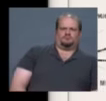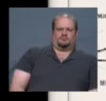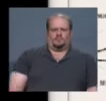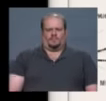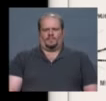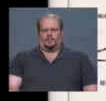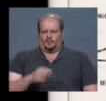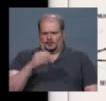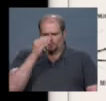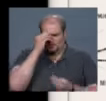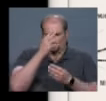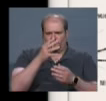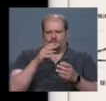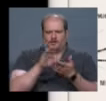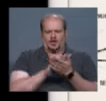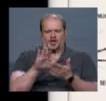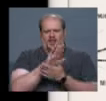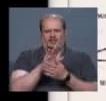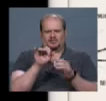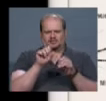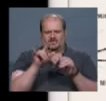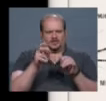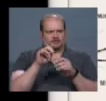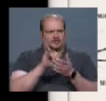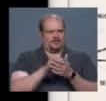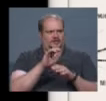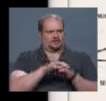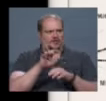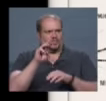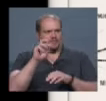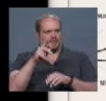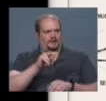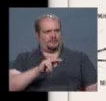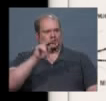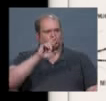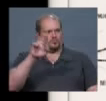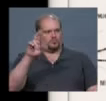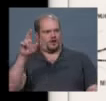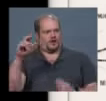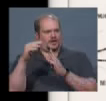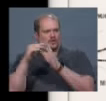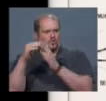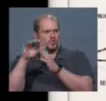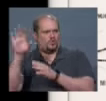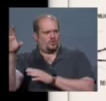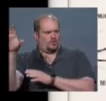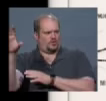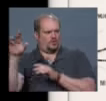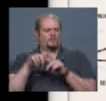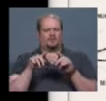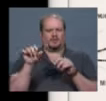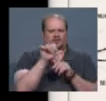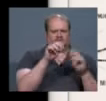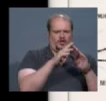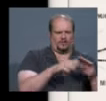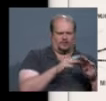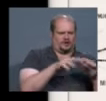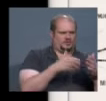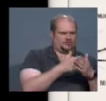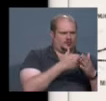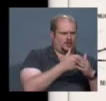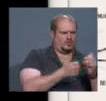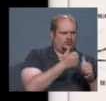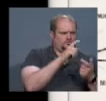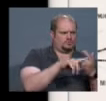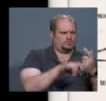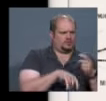He said they notified College Station. College Station is on this map up in the right-hand corner. But these other houses are closer to